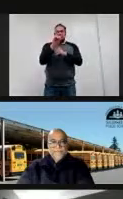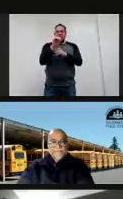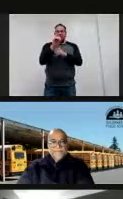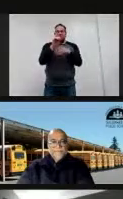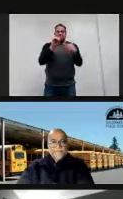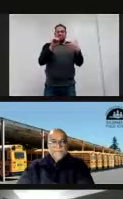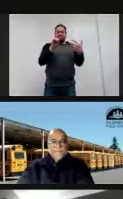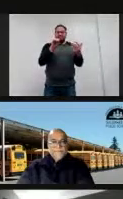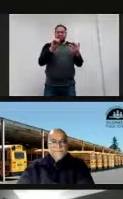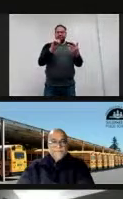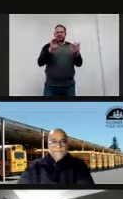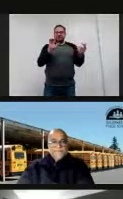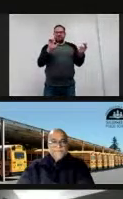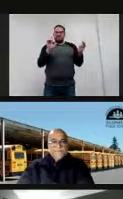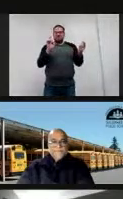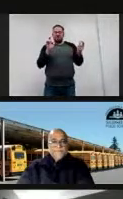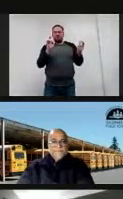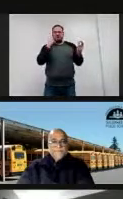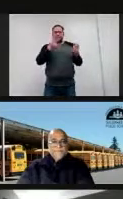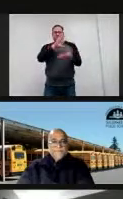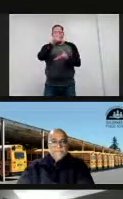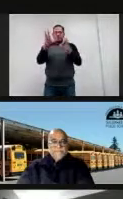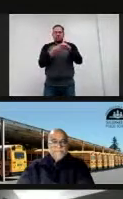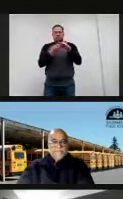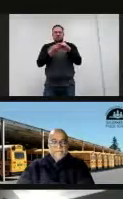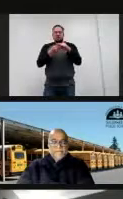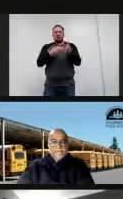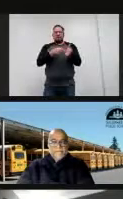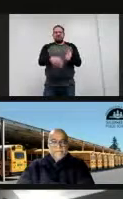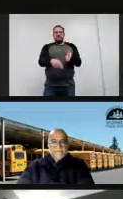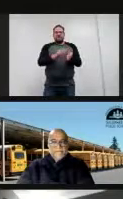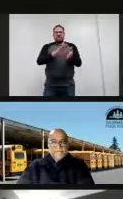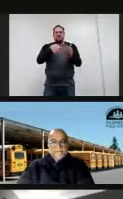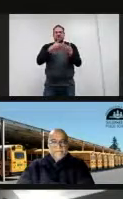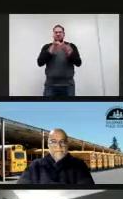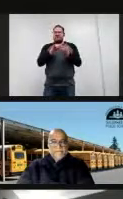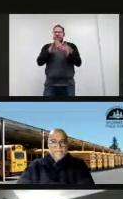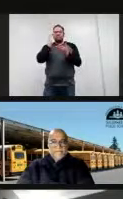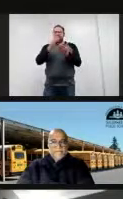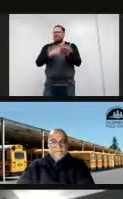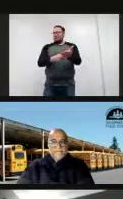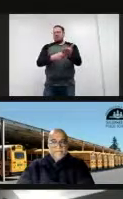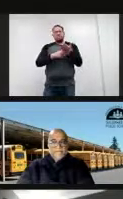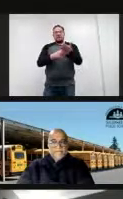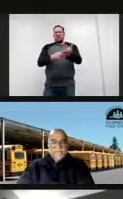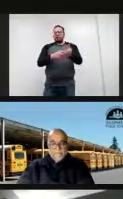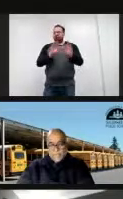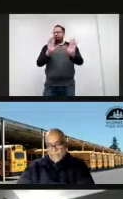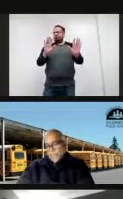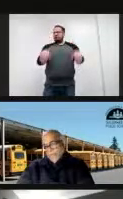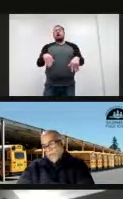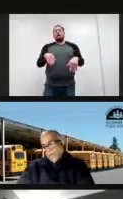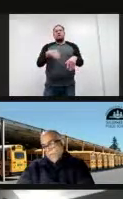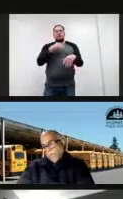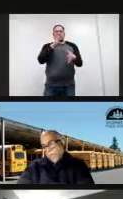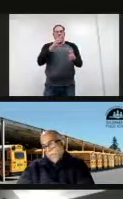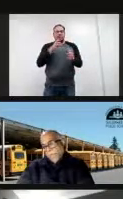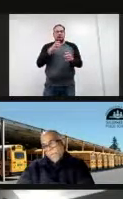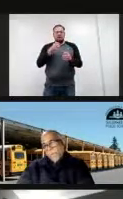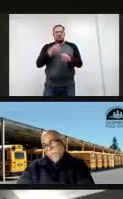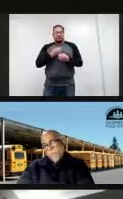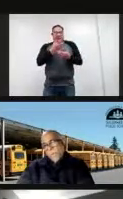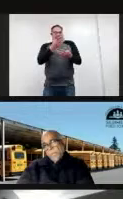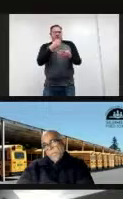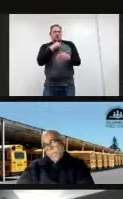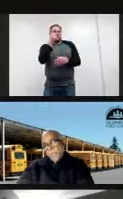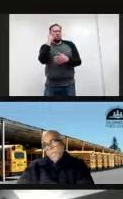And the adjustment on the total compensation. But obviously all this will be a negotiation. And again, I don't want to convey that I don't